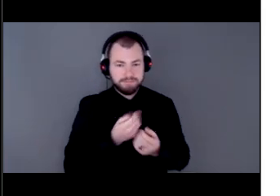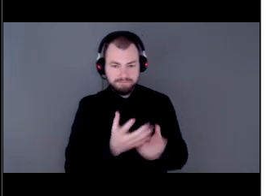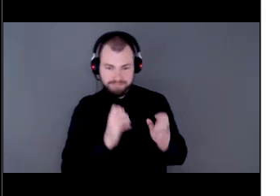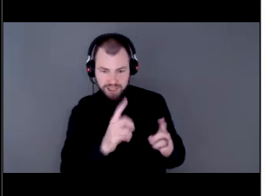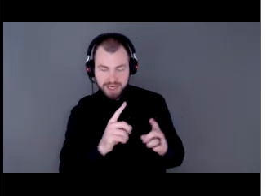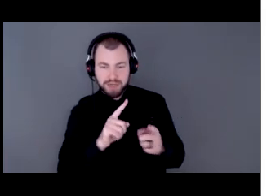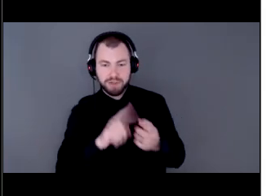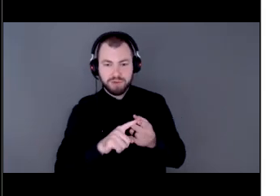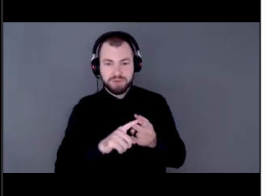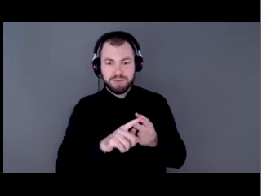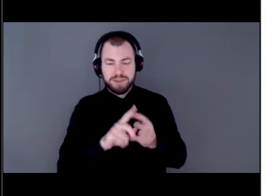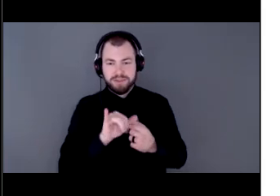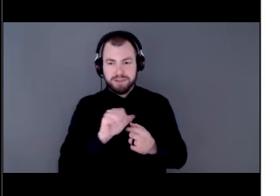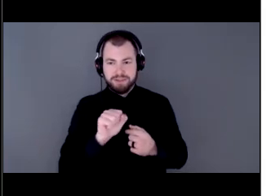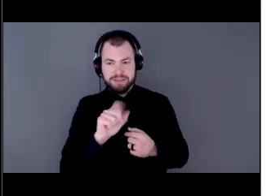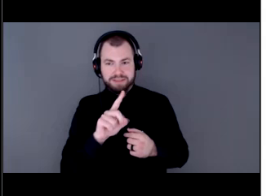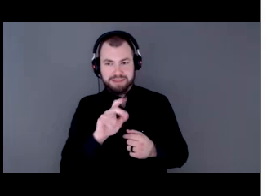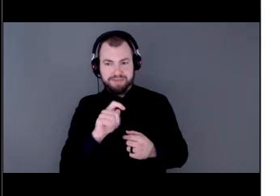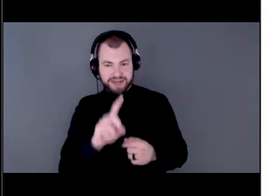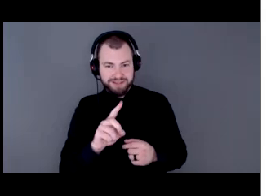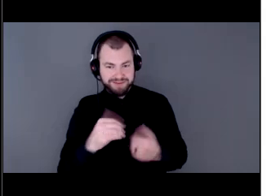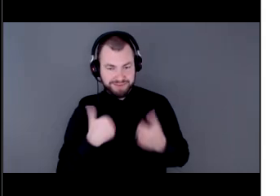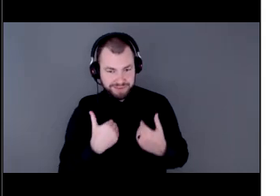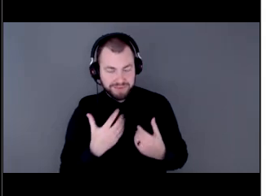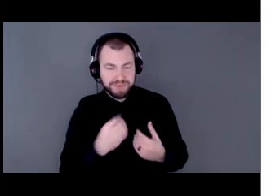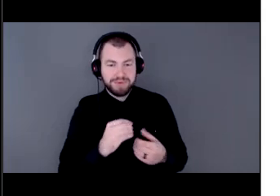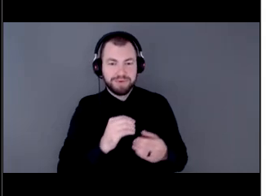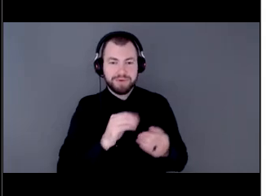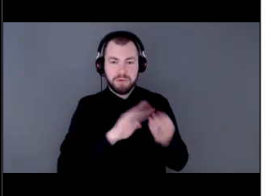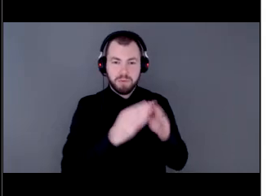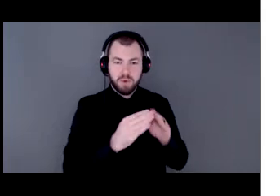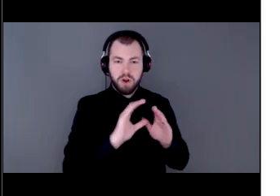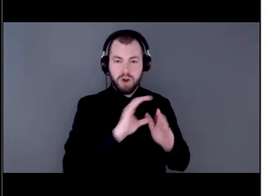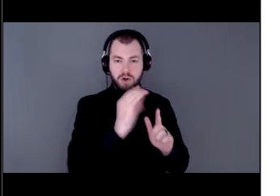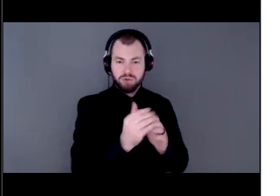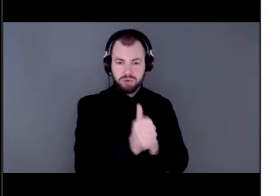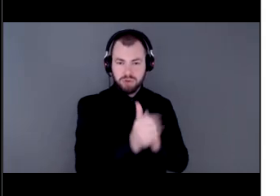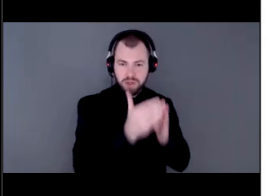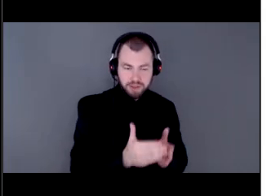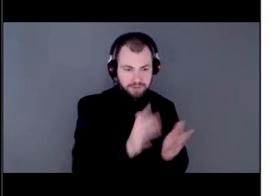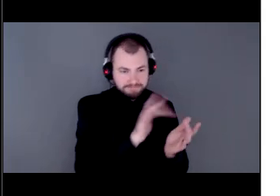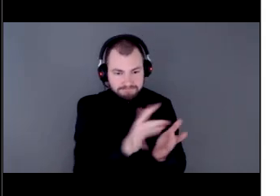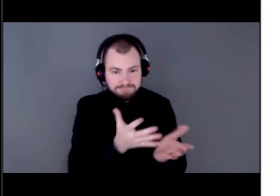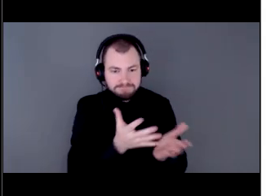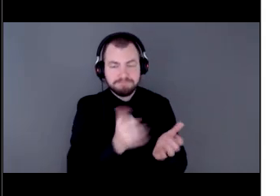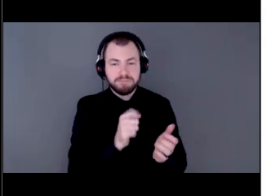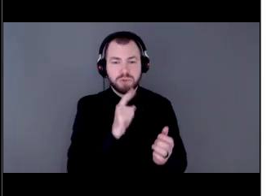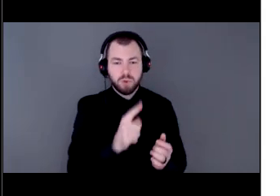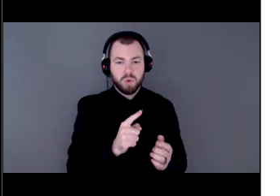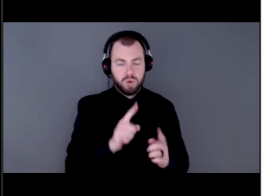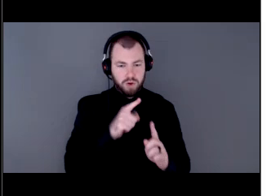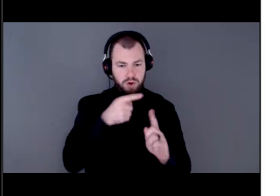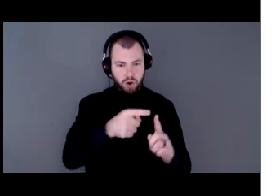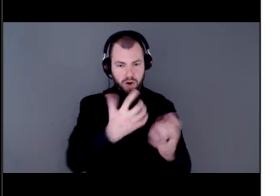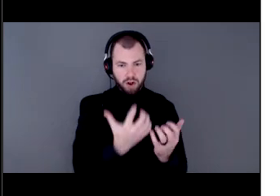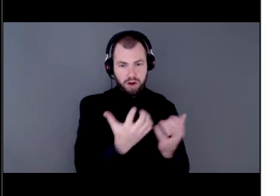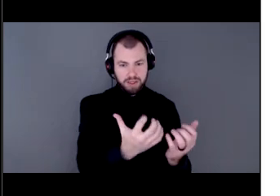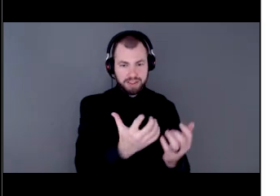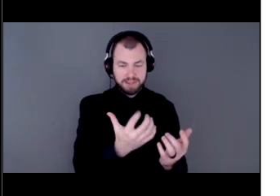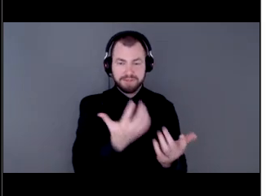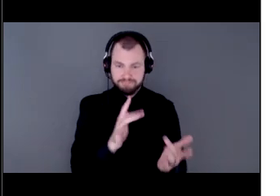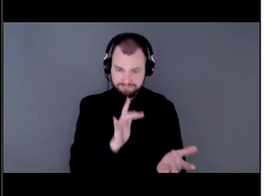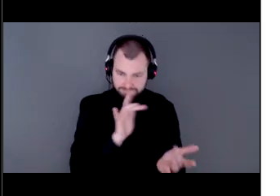working with cultural community leaders to be sure we have reached different target audiences of